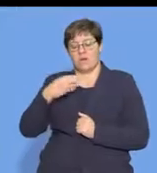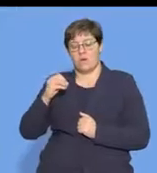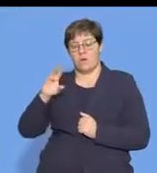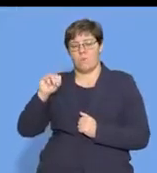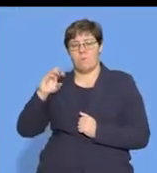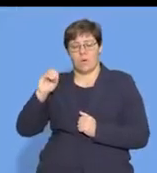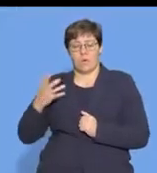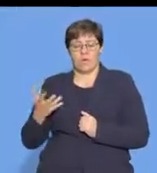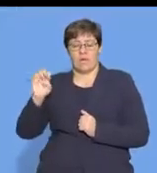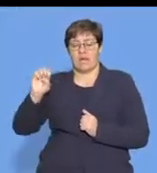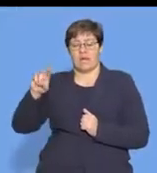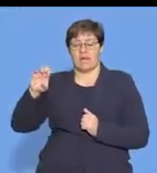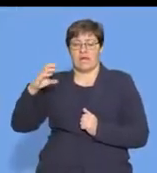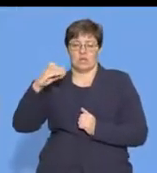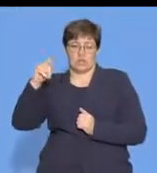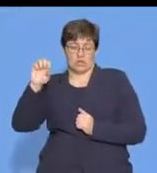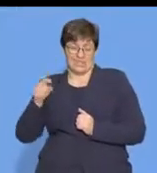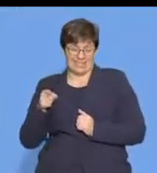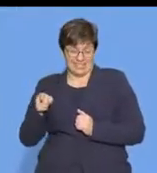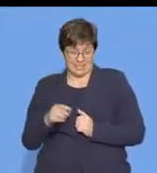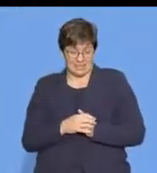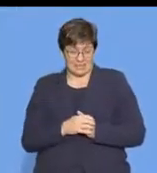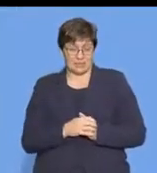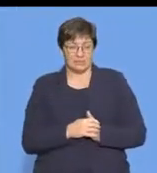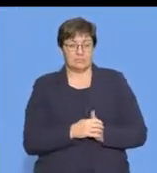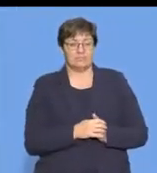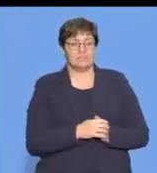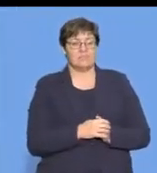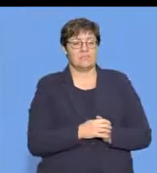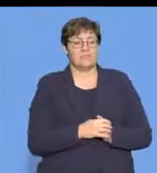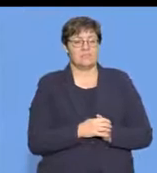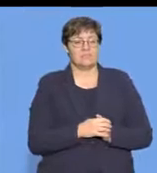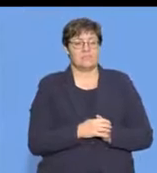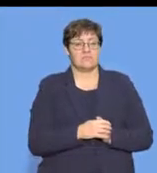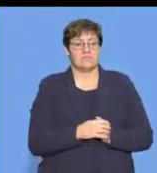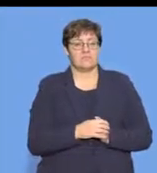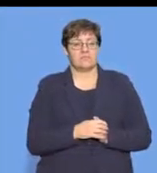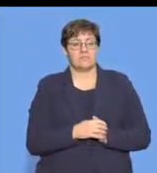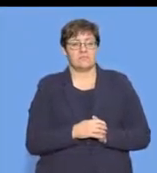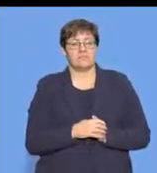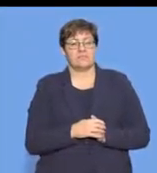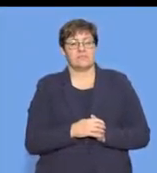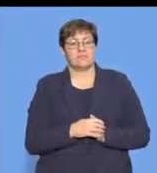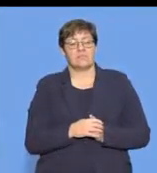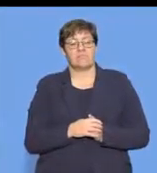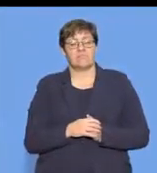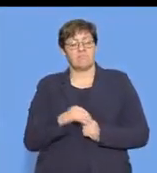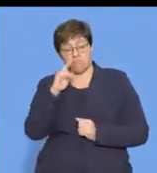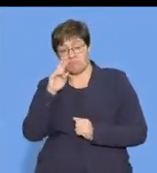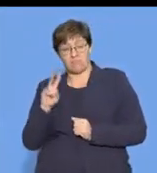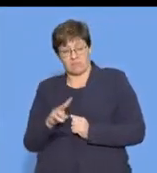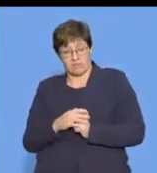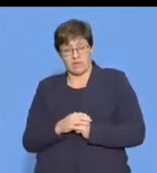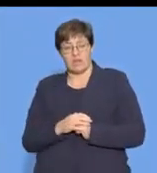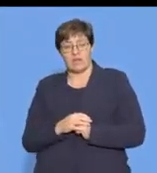erectus lived. All right, so if we have a look over here, we can see that this